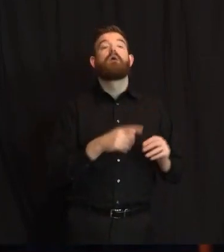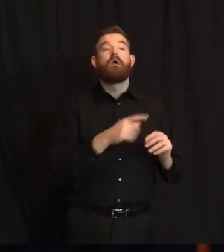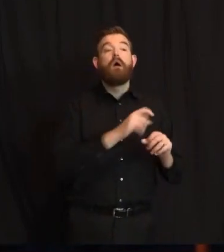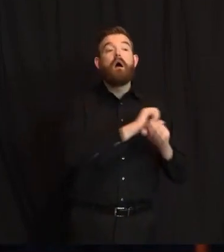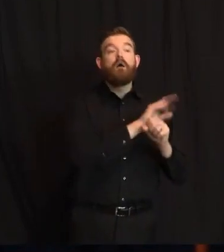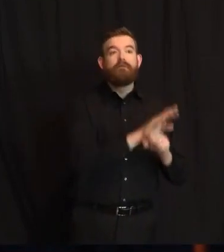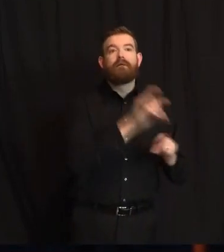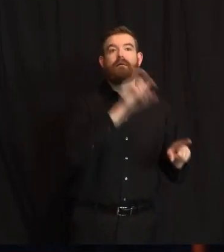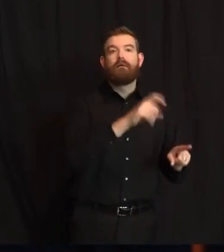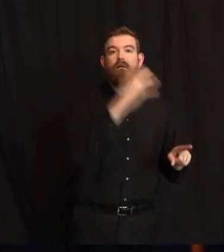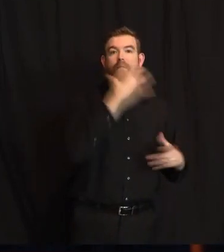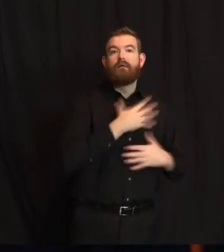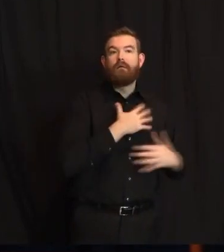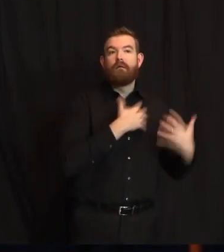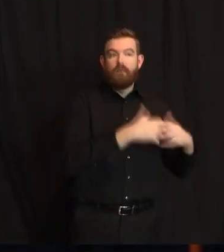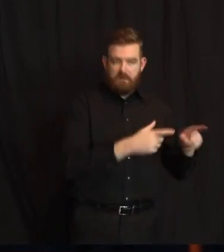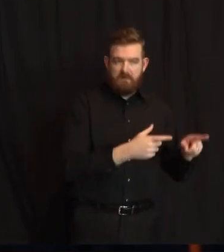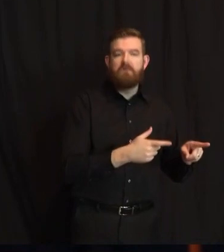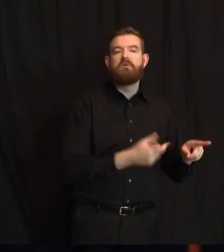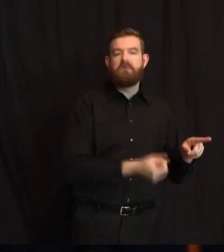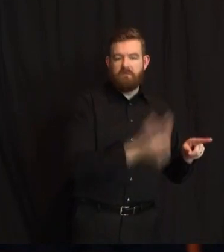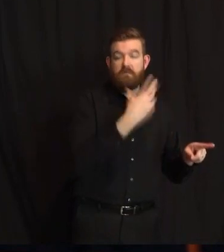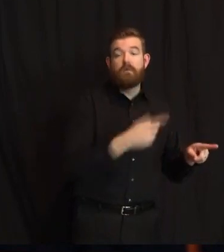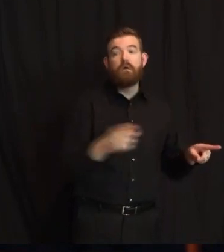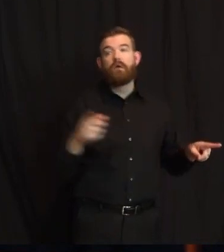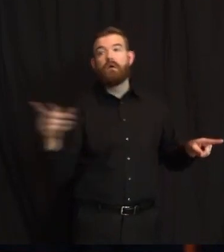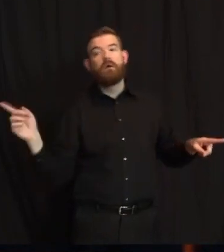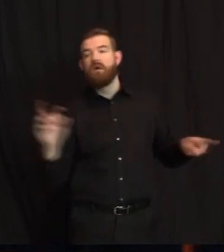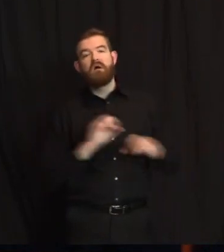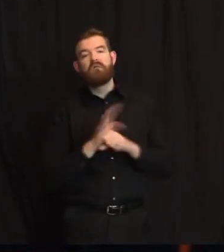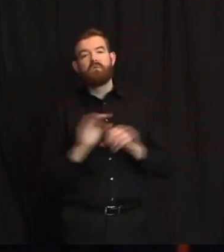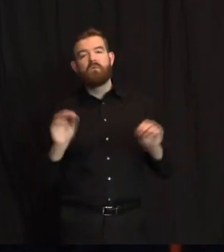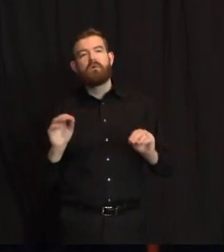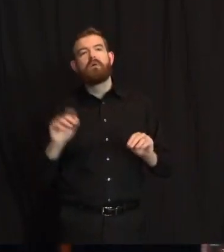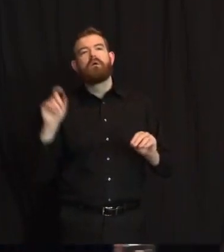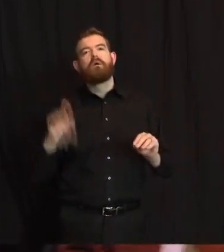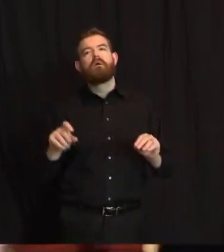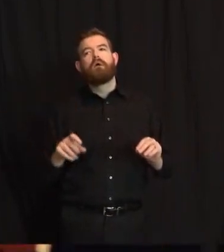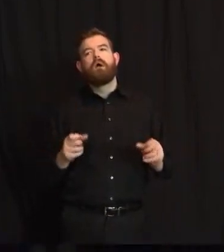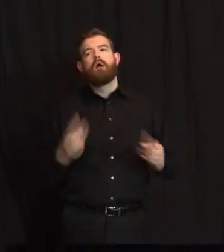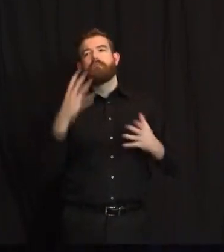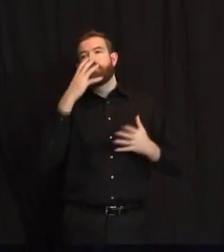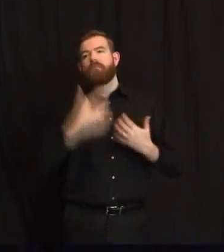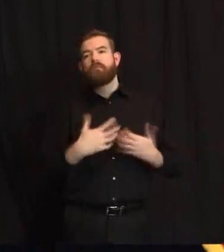asking separately how many are left in our state's inventory?